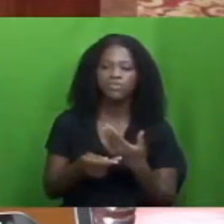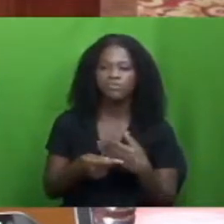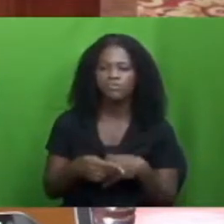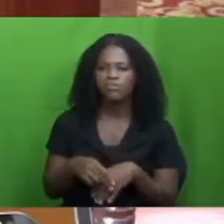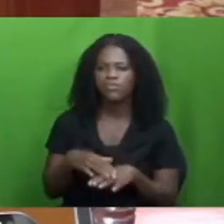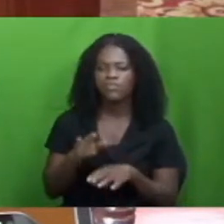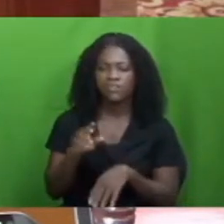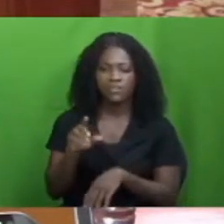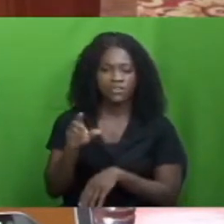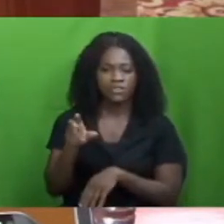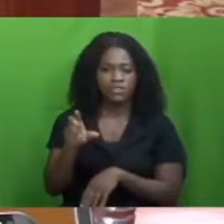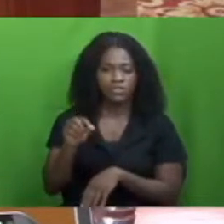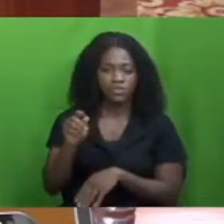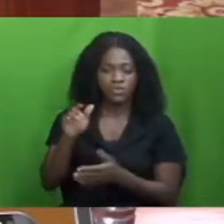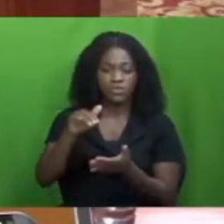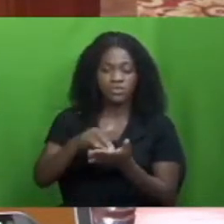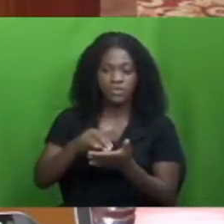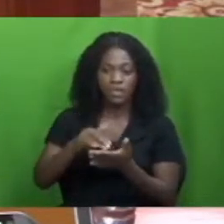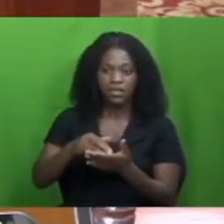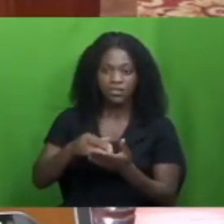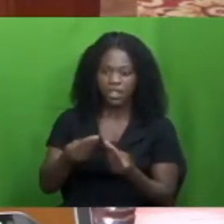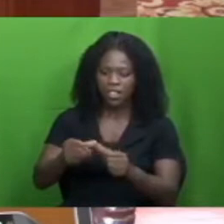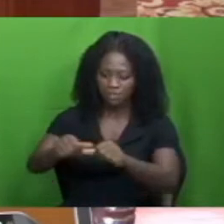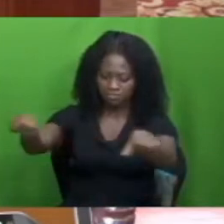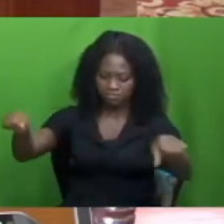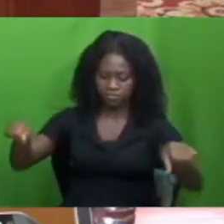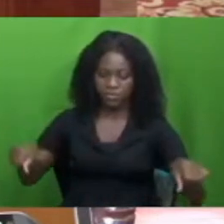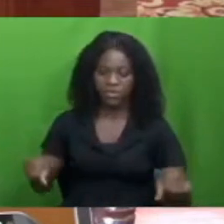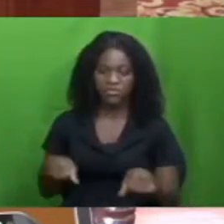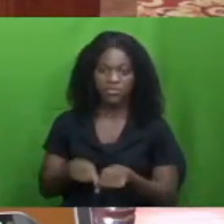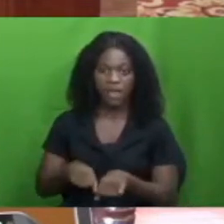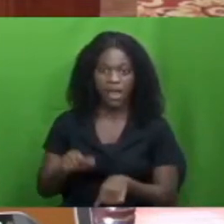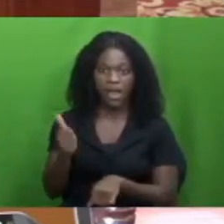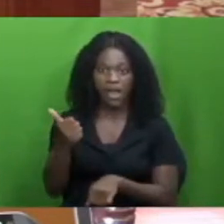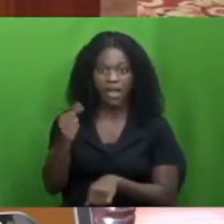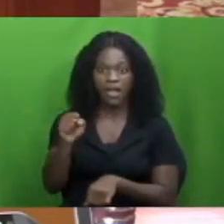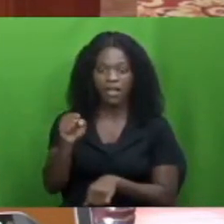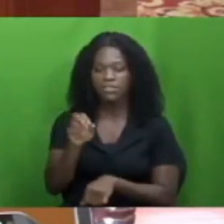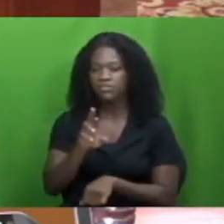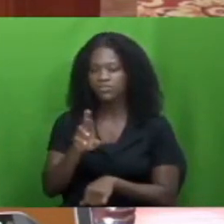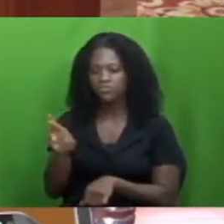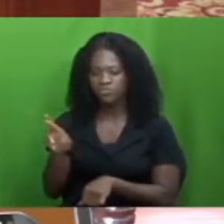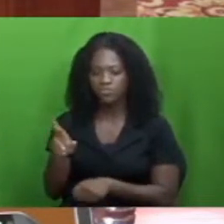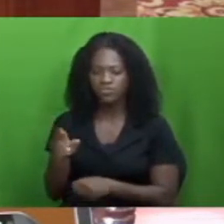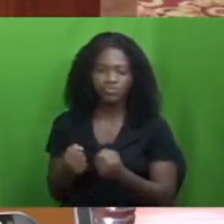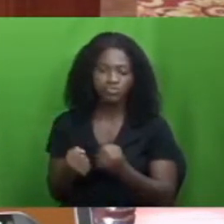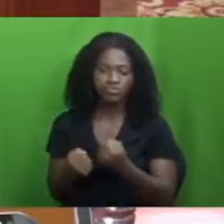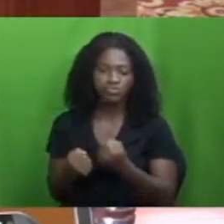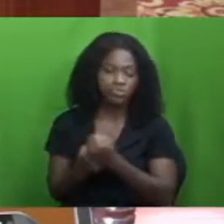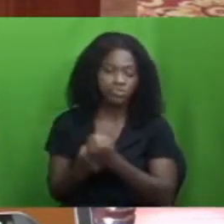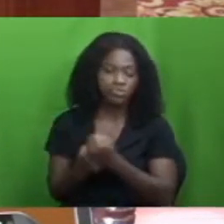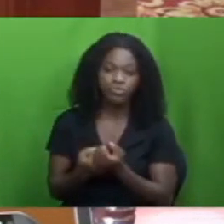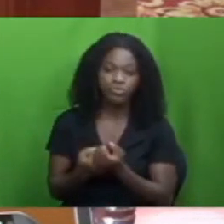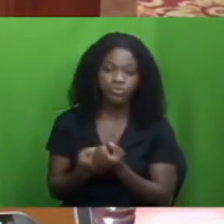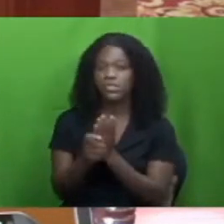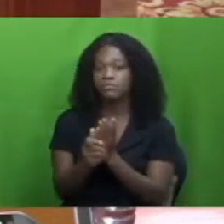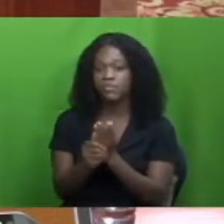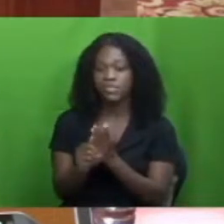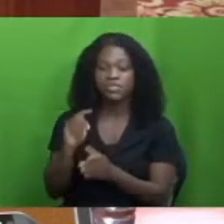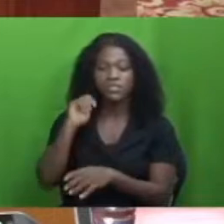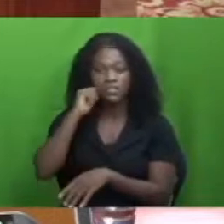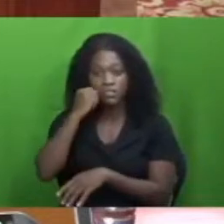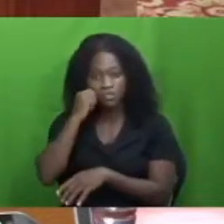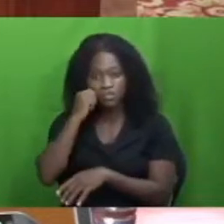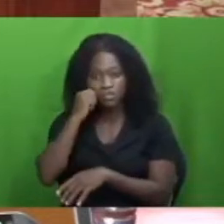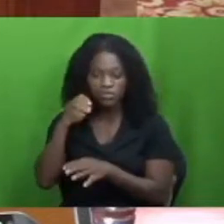of land in Sechere Kumawu in the Ashanti region is being developed to accelerate maize, tomato, groundnuts, and animal production.